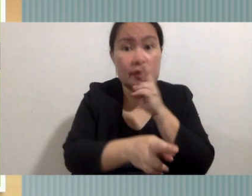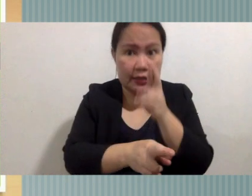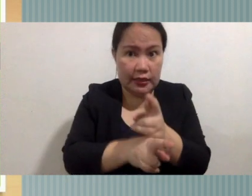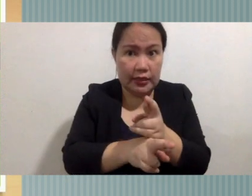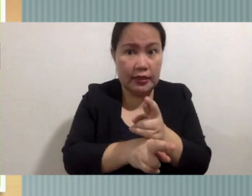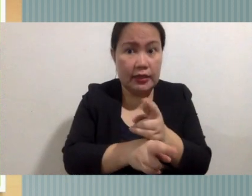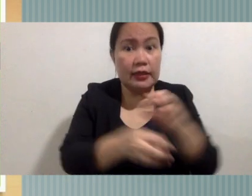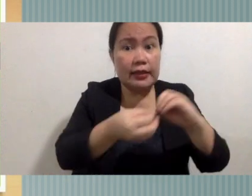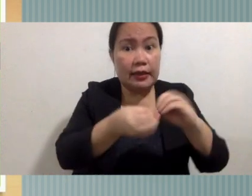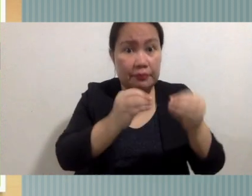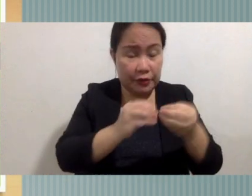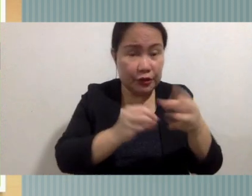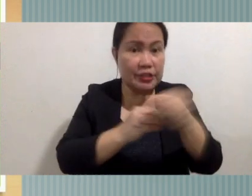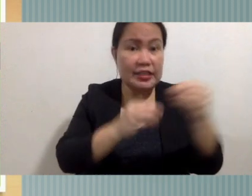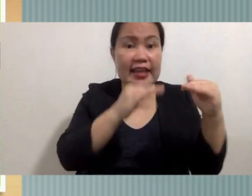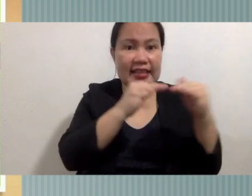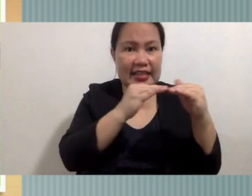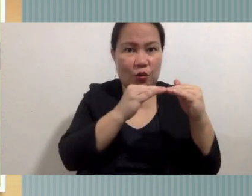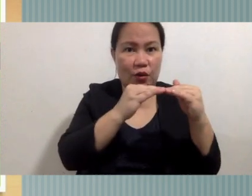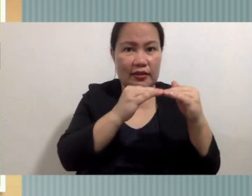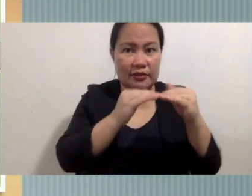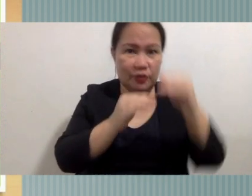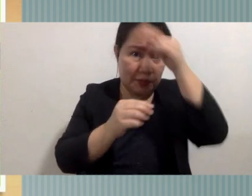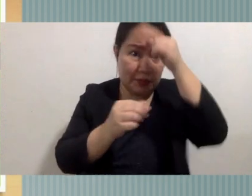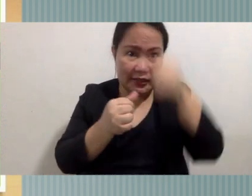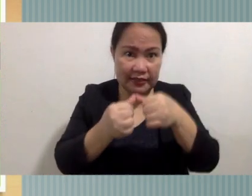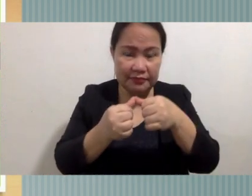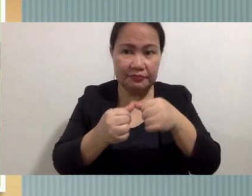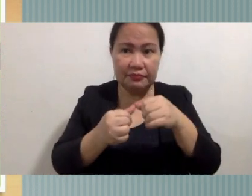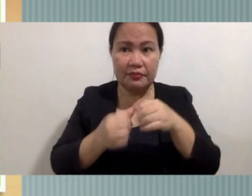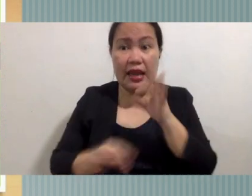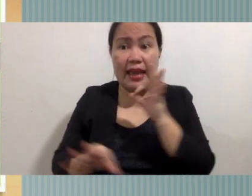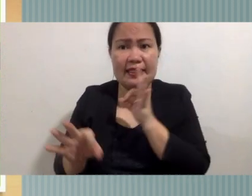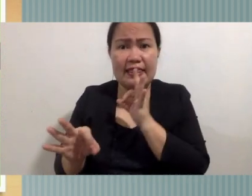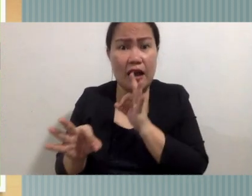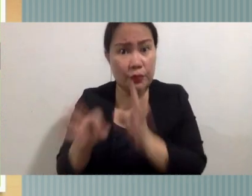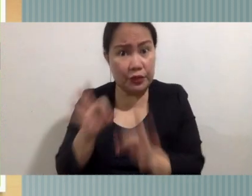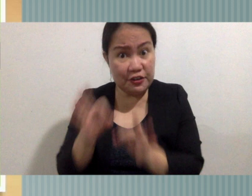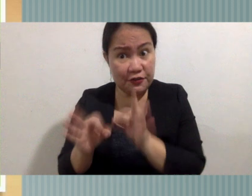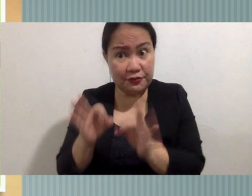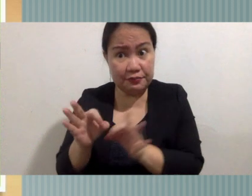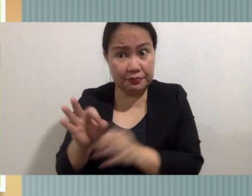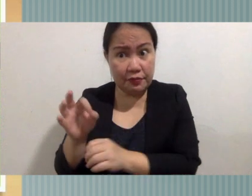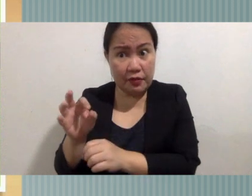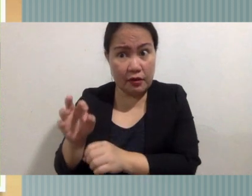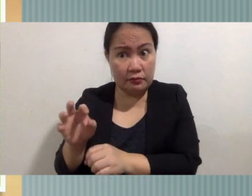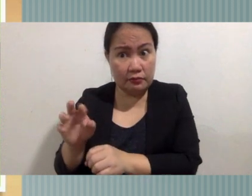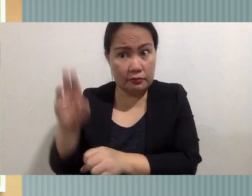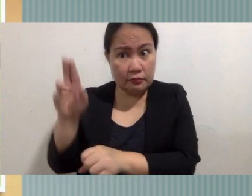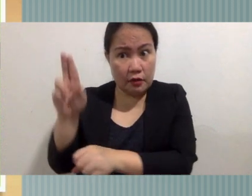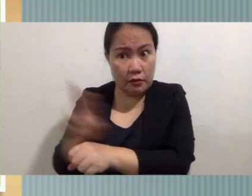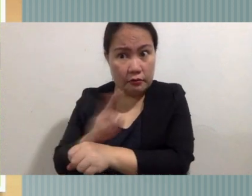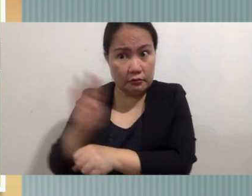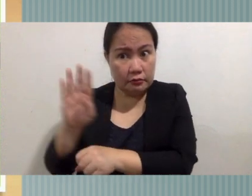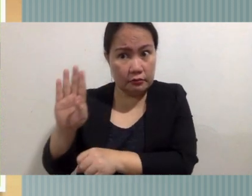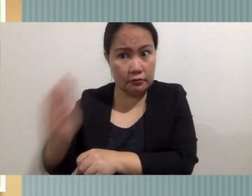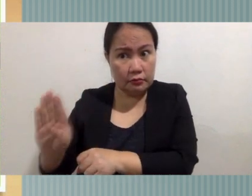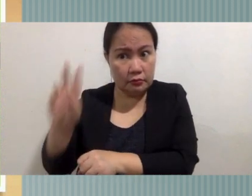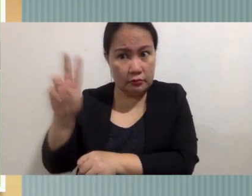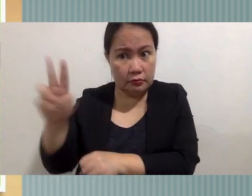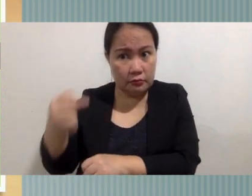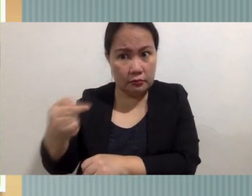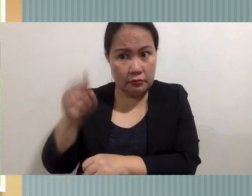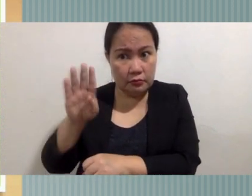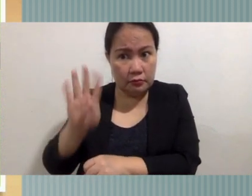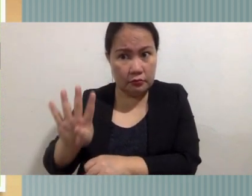real numbers and they are equal. Okay, now, if gumamit ka ng discriminant